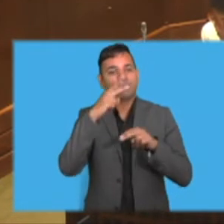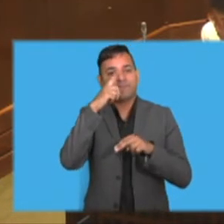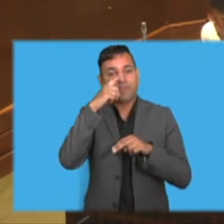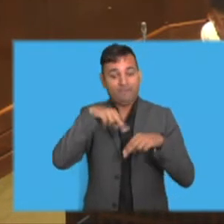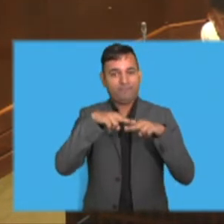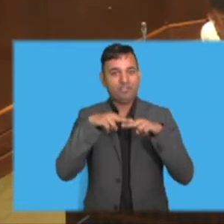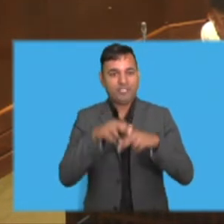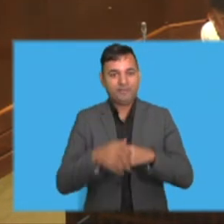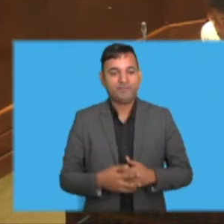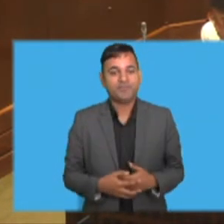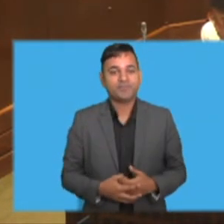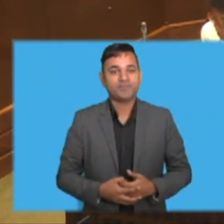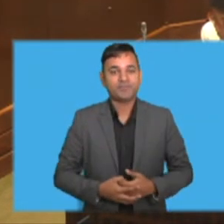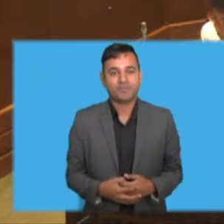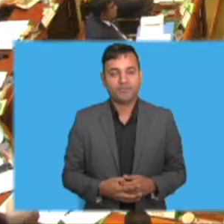Thank you.